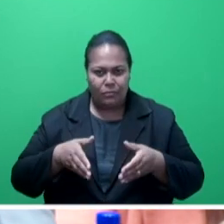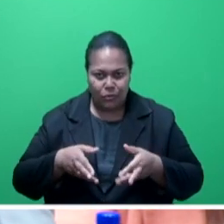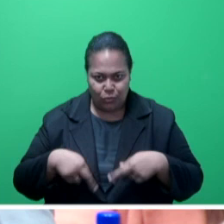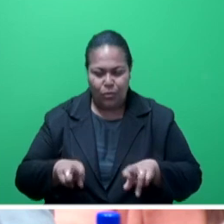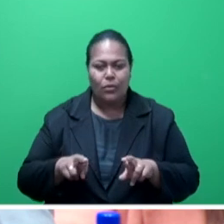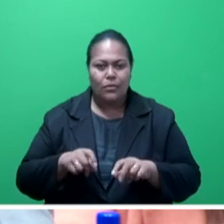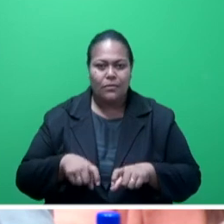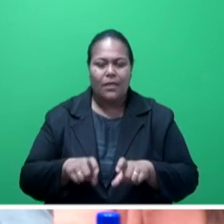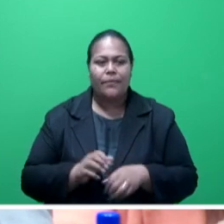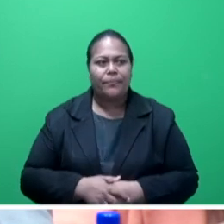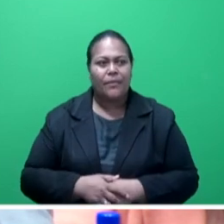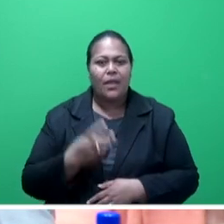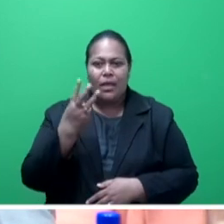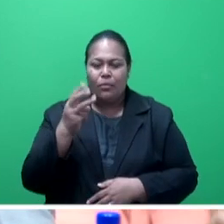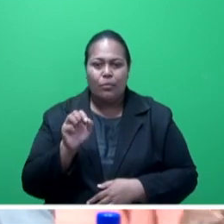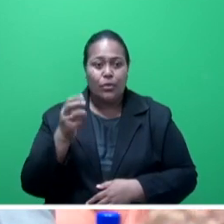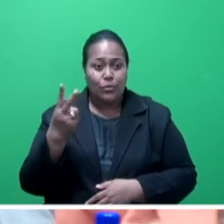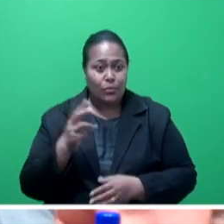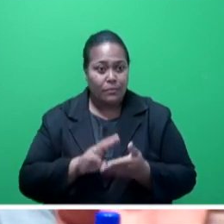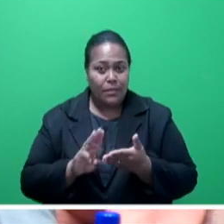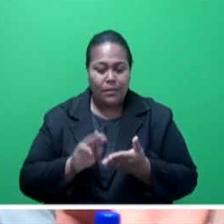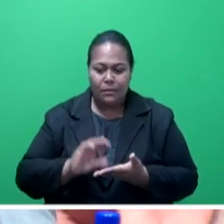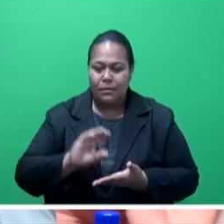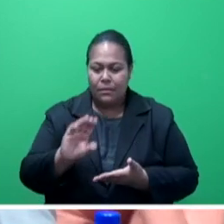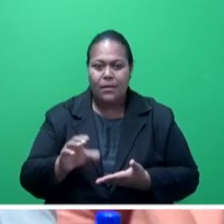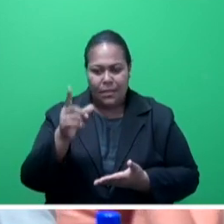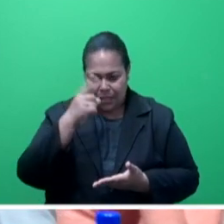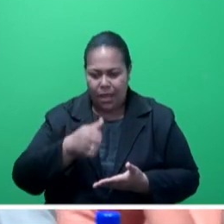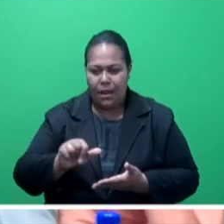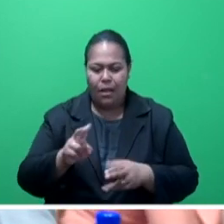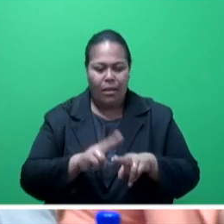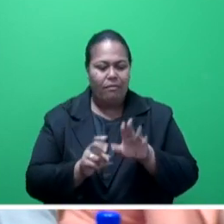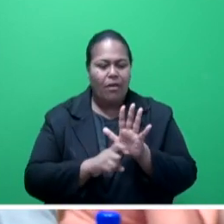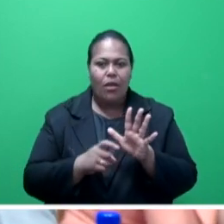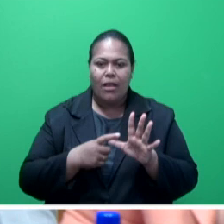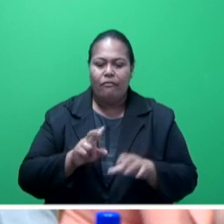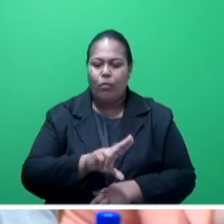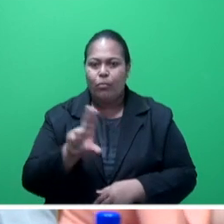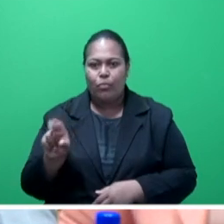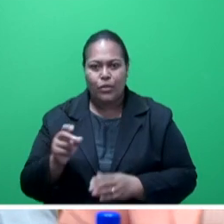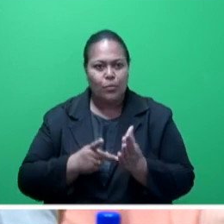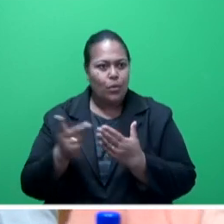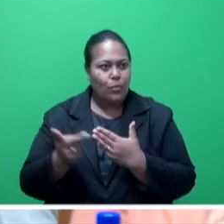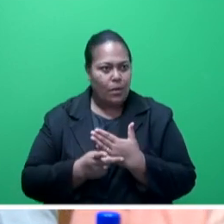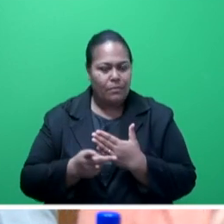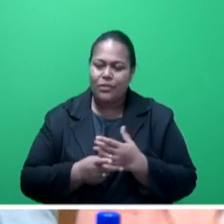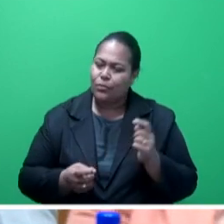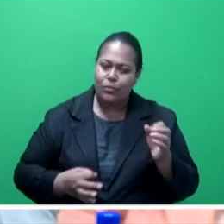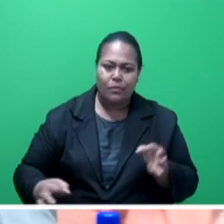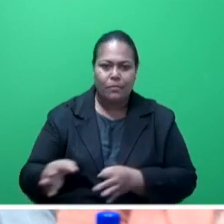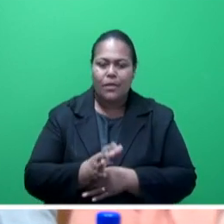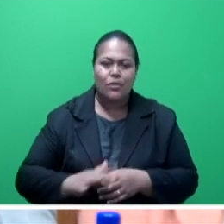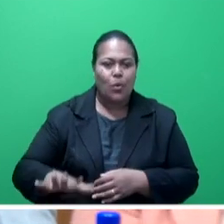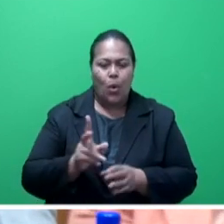will also allow Fiji Roads Authority to continue with its critical bridge replacement program, which is to replace all bridges that are coming